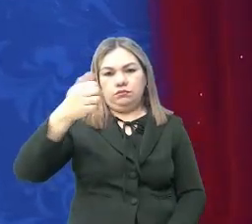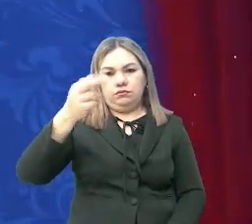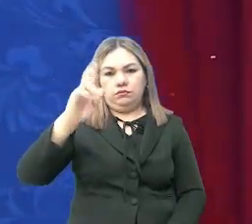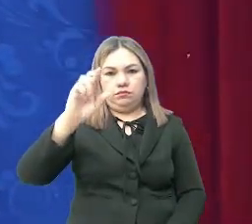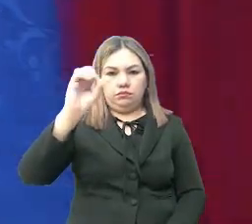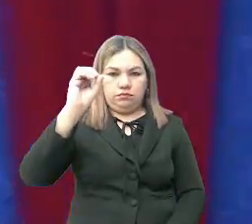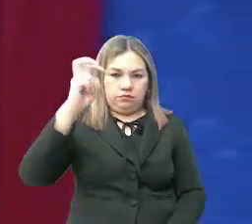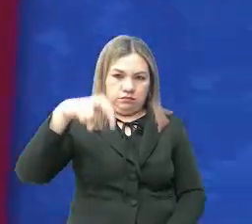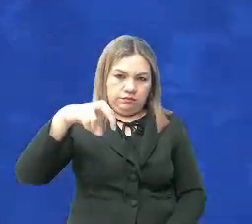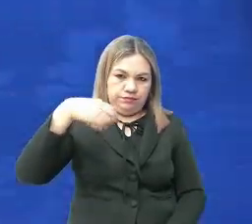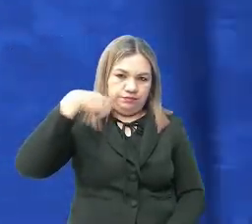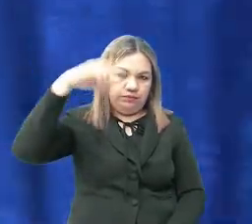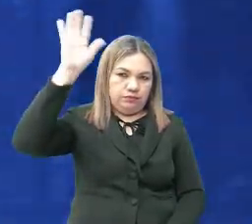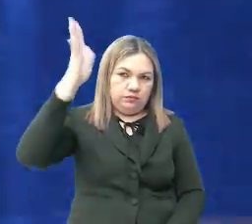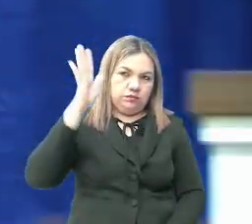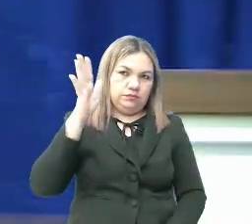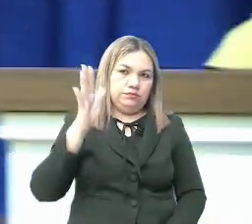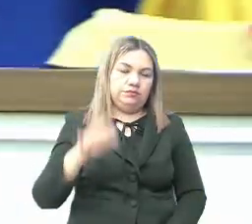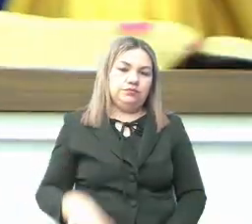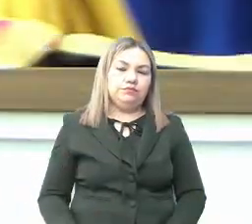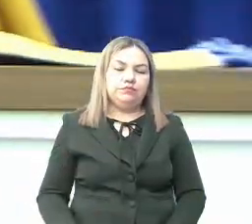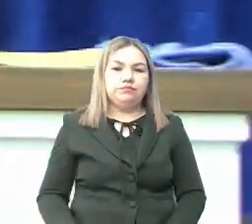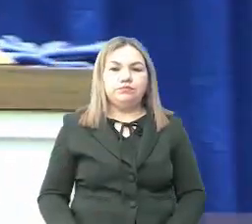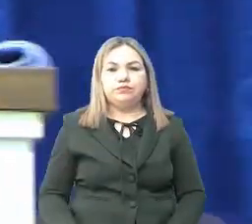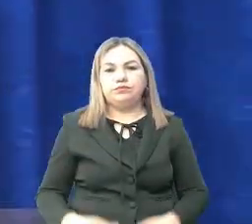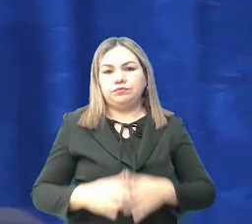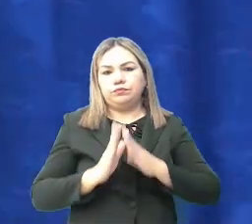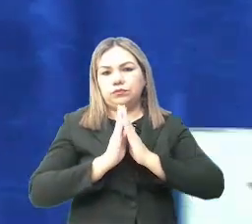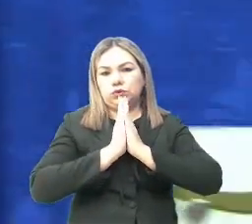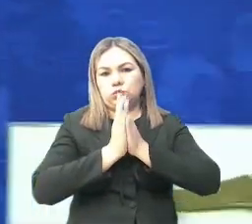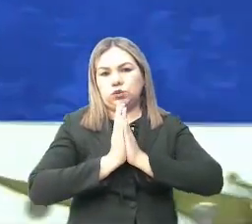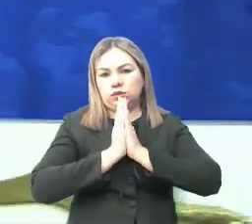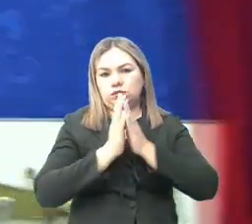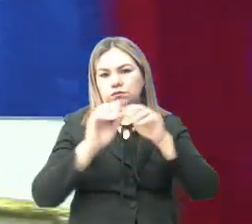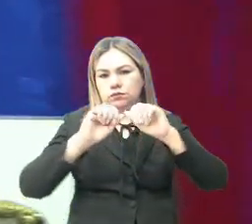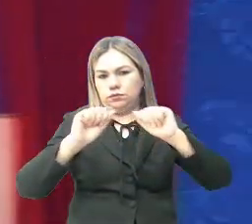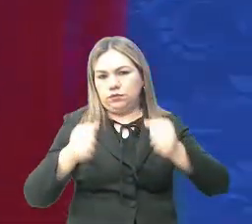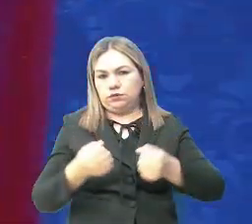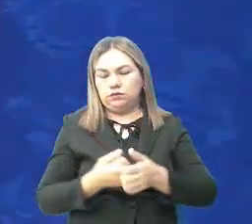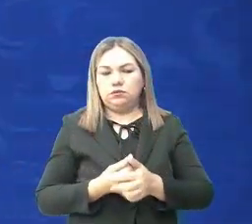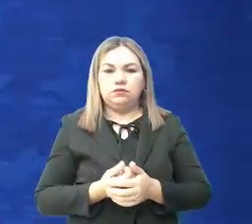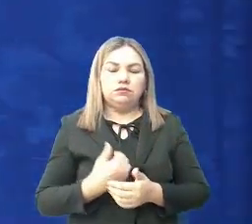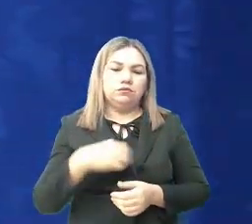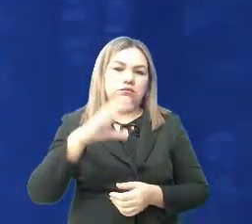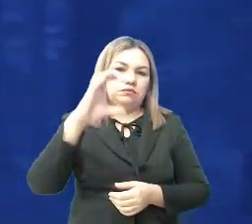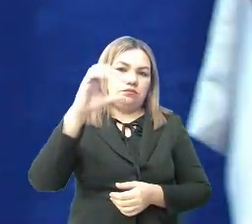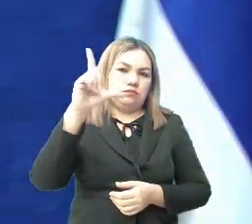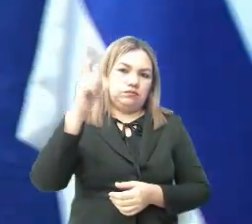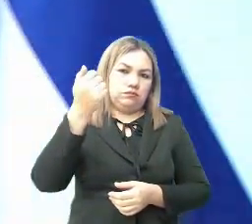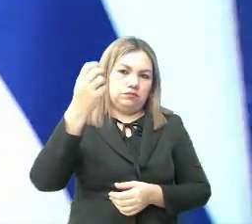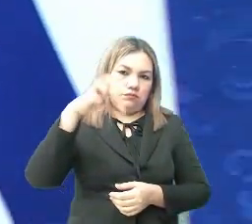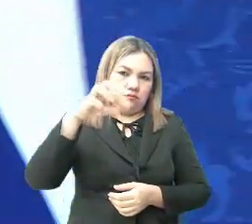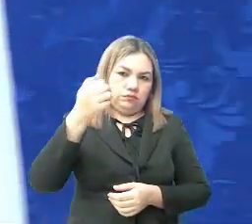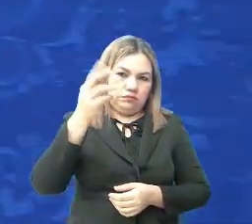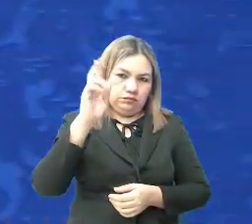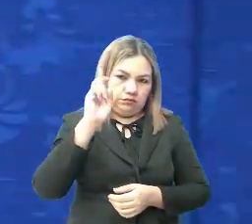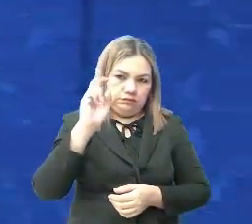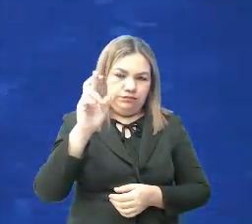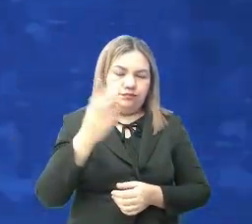it's called, and they claimed to Jehovah. Claiming is more than praying.